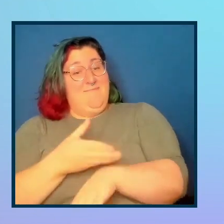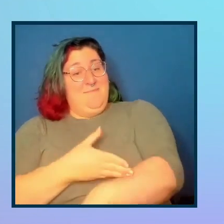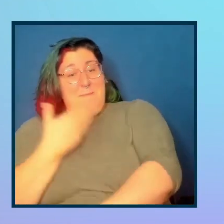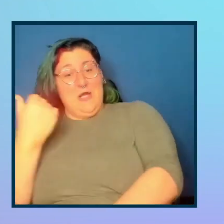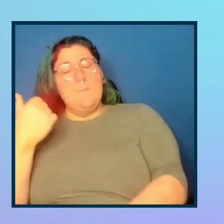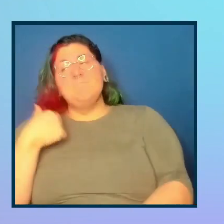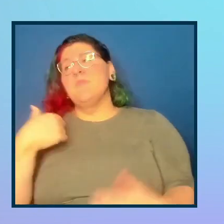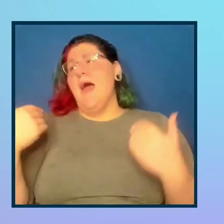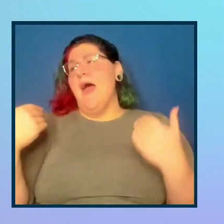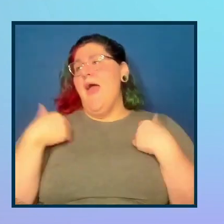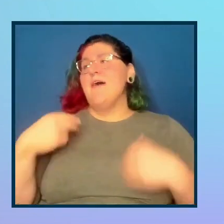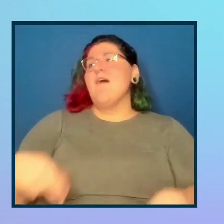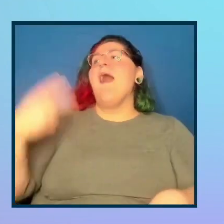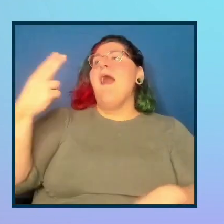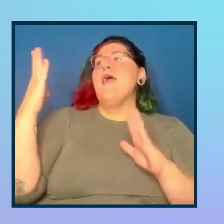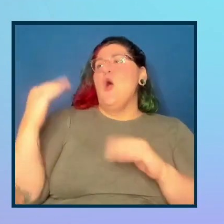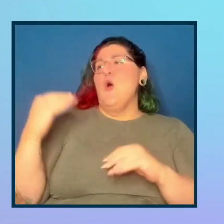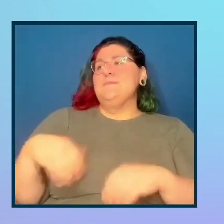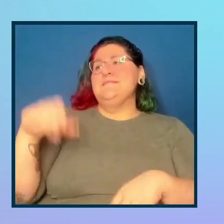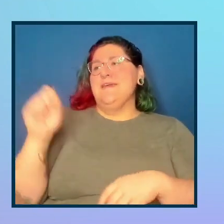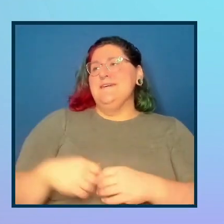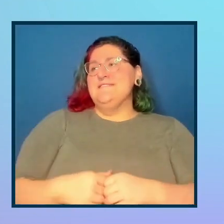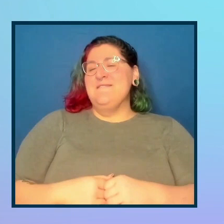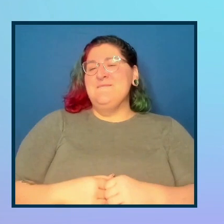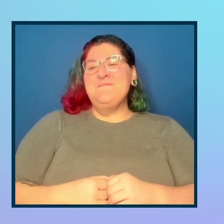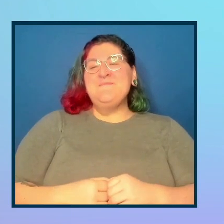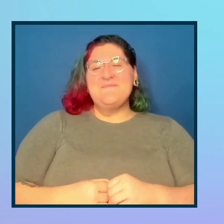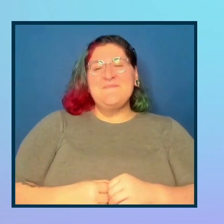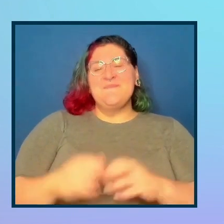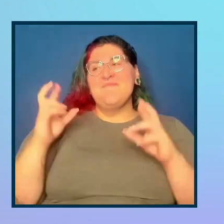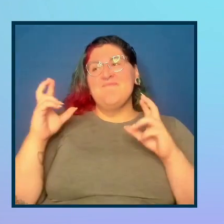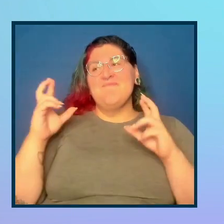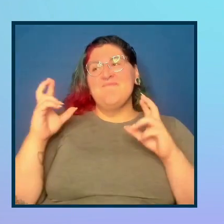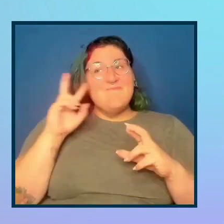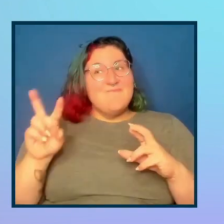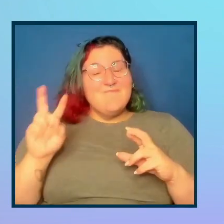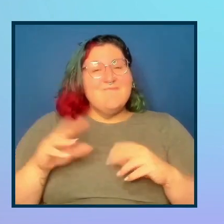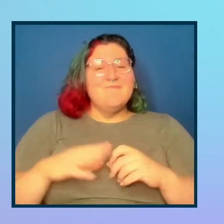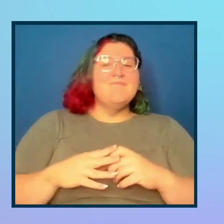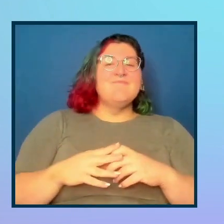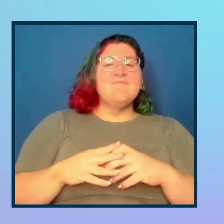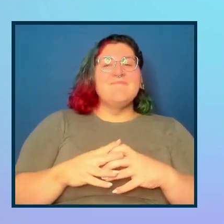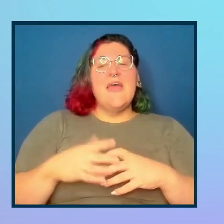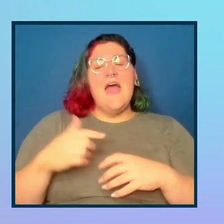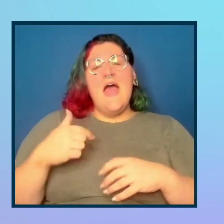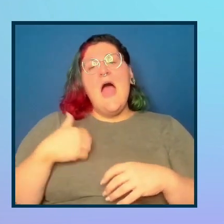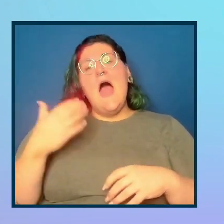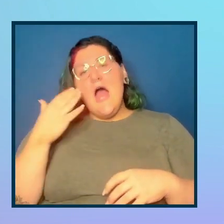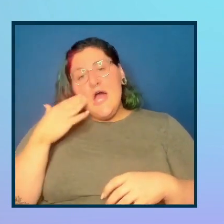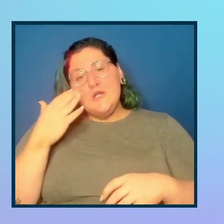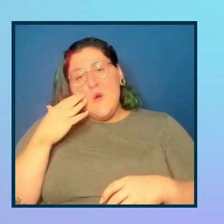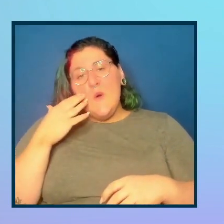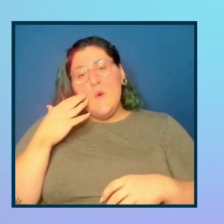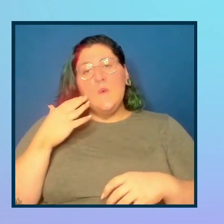hopes. So hopefully we'll see. I do know that one of the big tenets is that we want